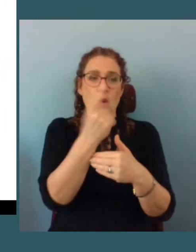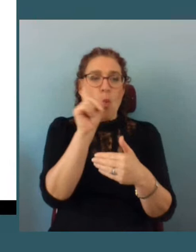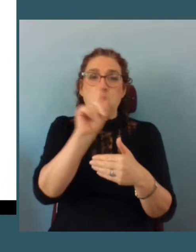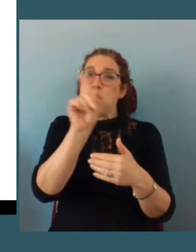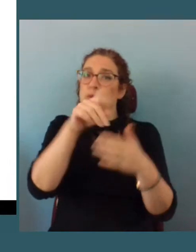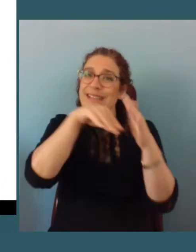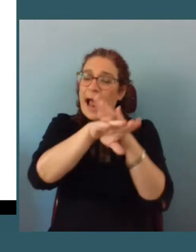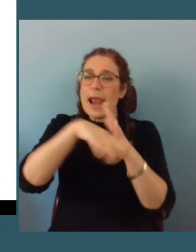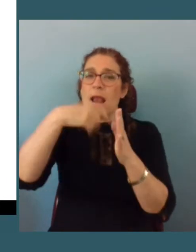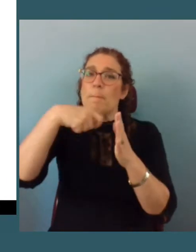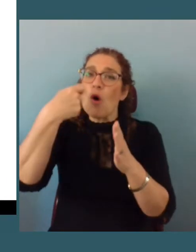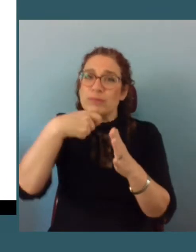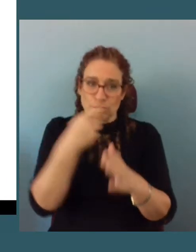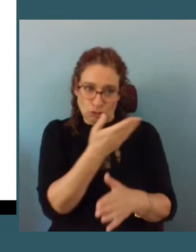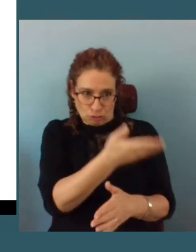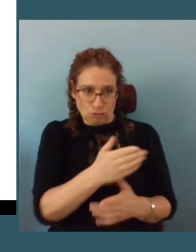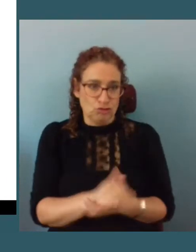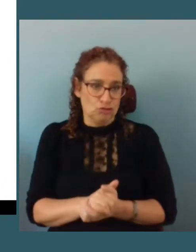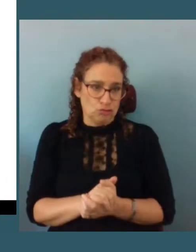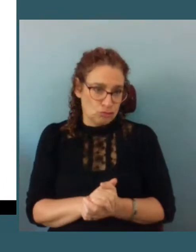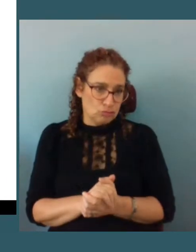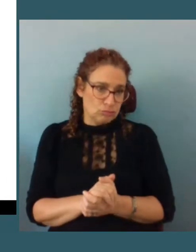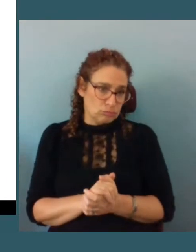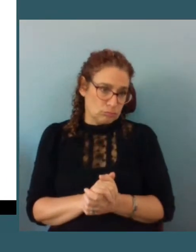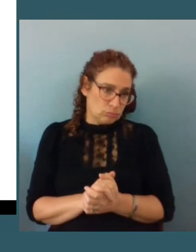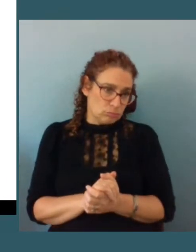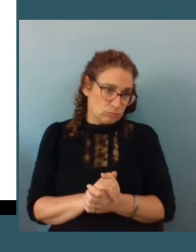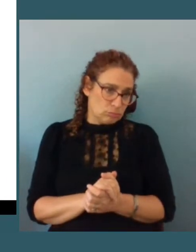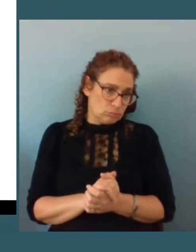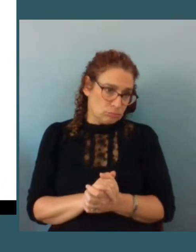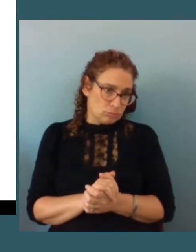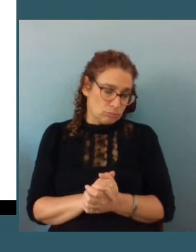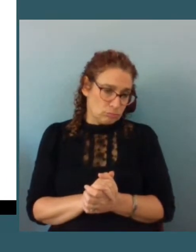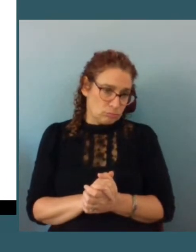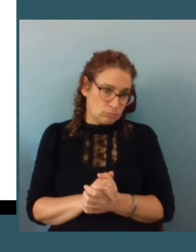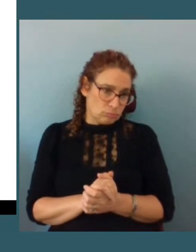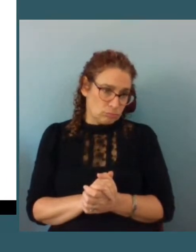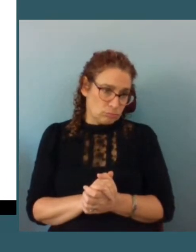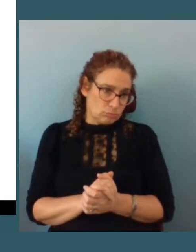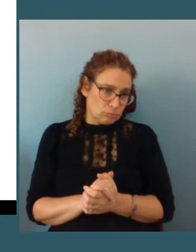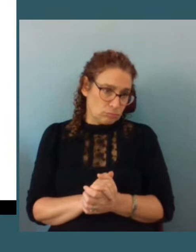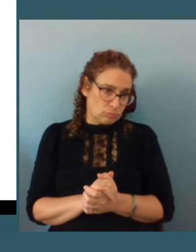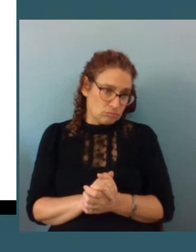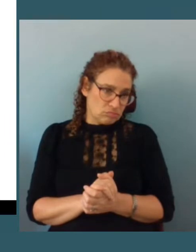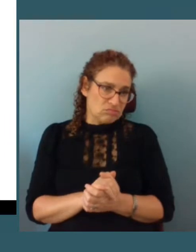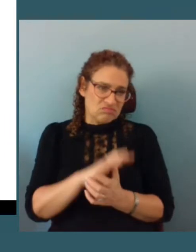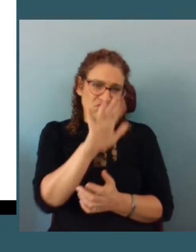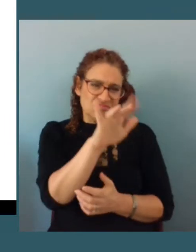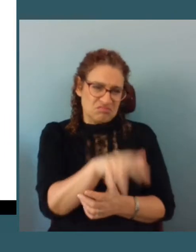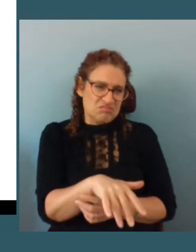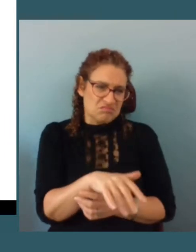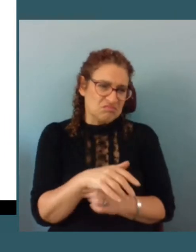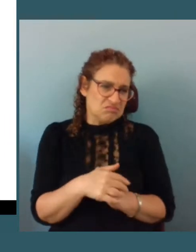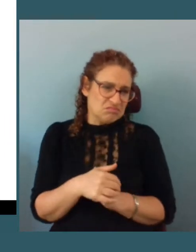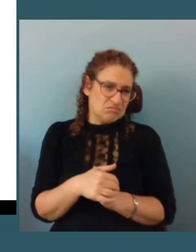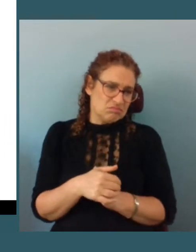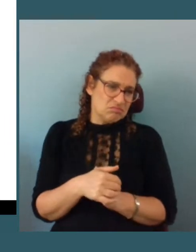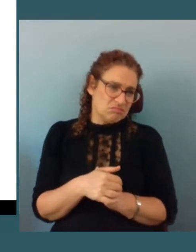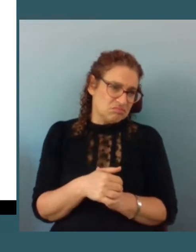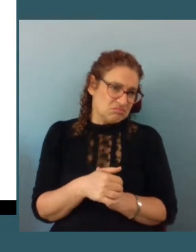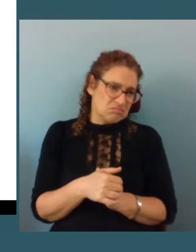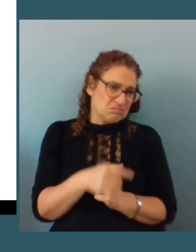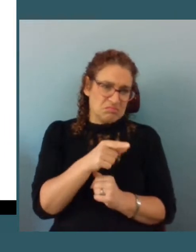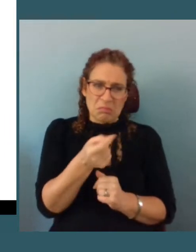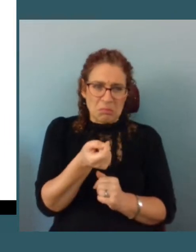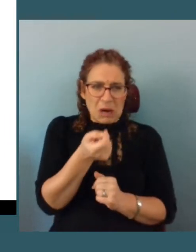milk, and then emulsifier, so soya lecithin, and that's a very sort of small amount of soya.